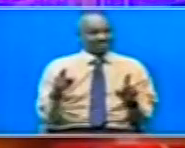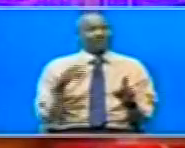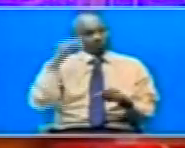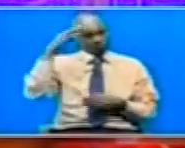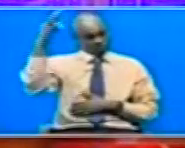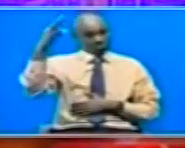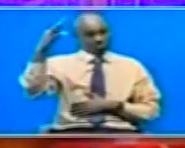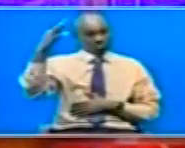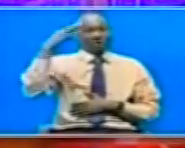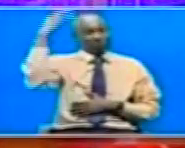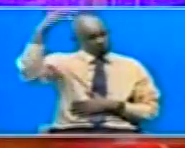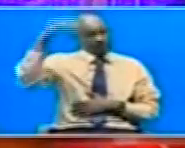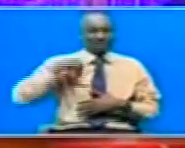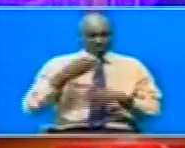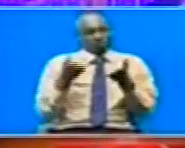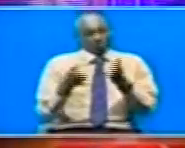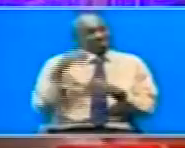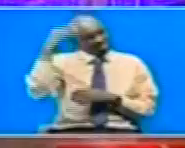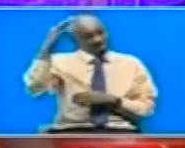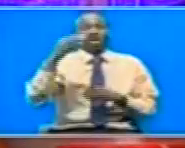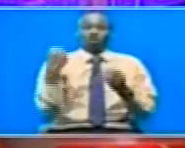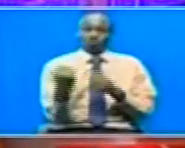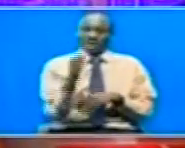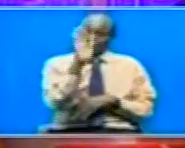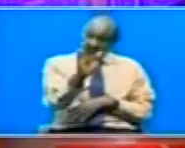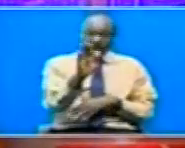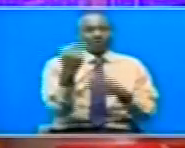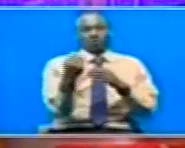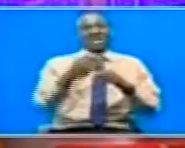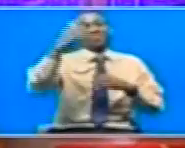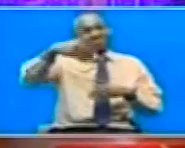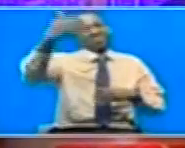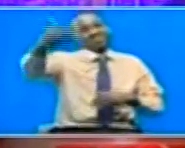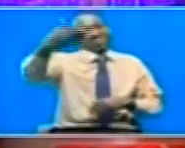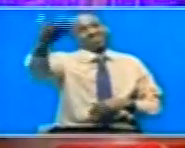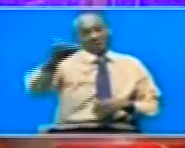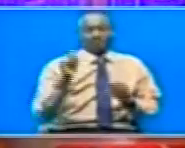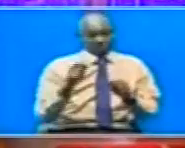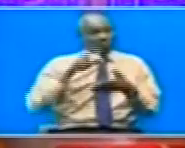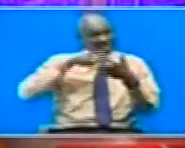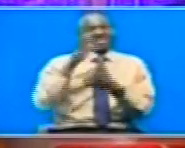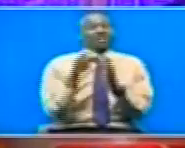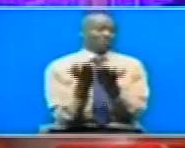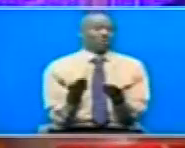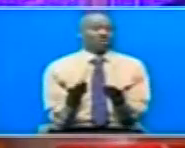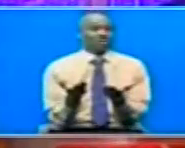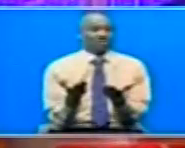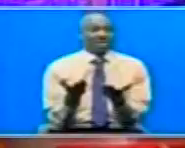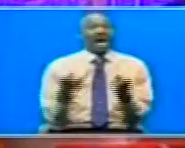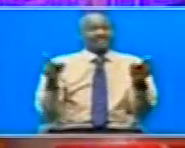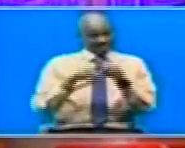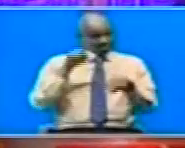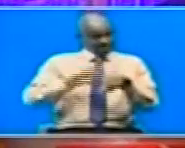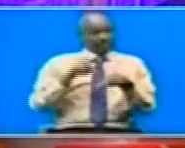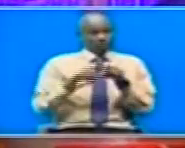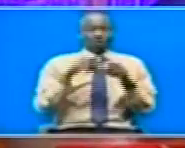For posterity. For posterity. And for your kids, and also for the people who come afterwards. They can understand a little bit more. Yeah. But at the same time,